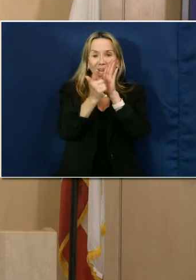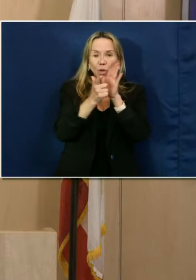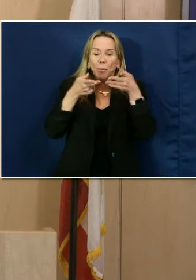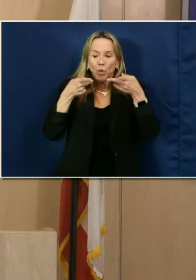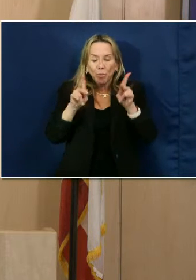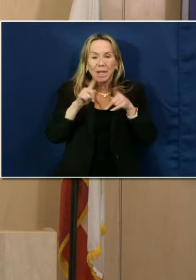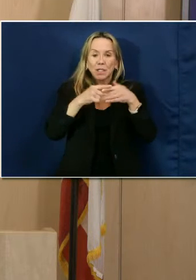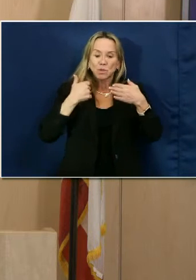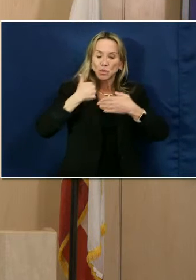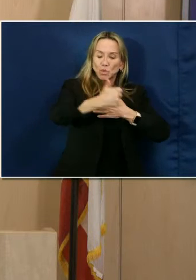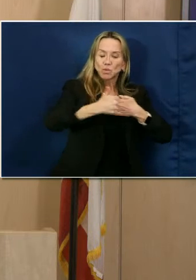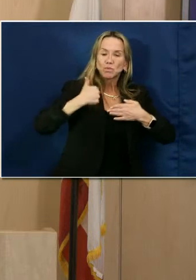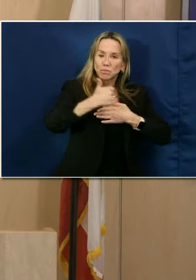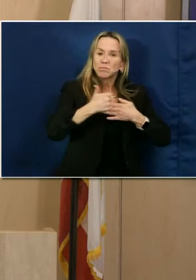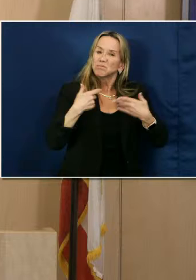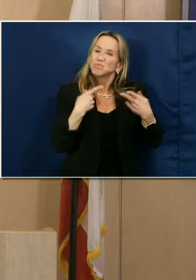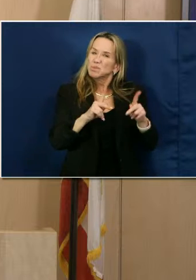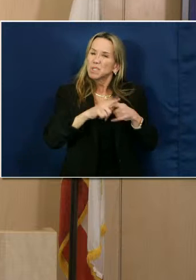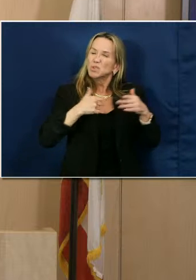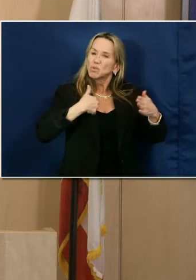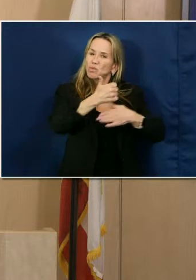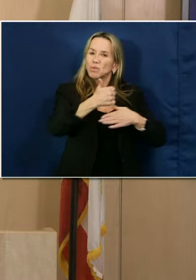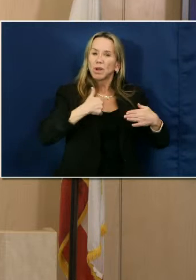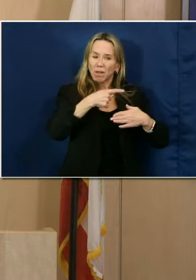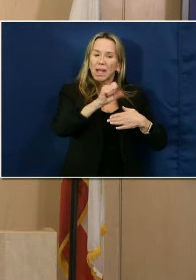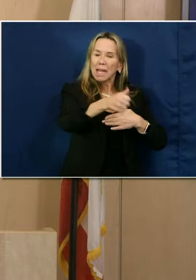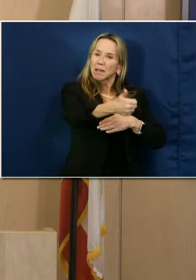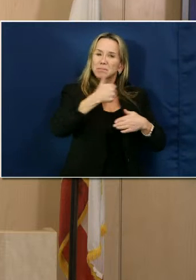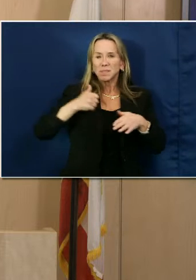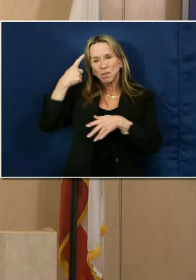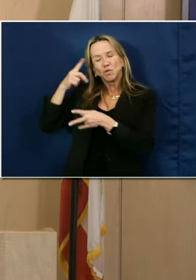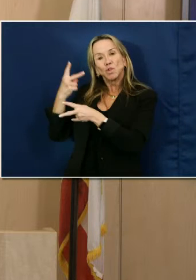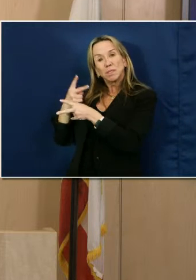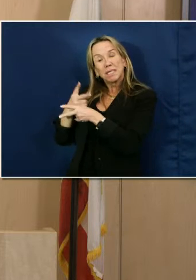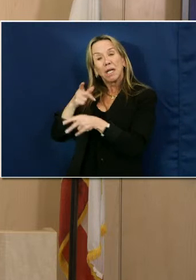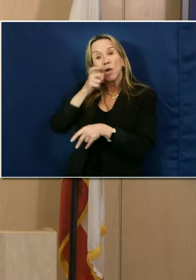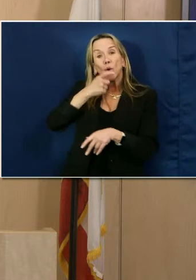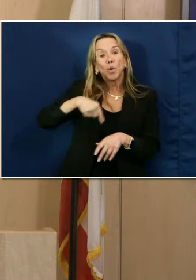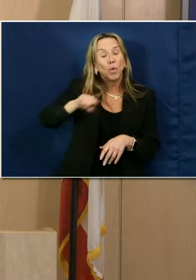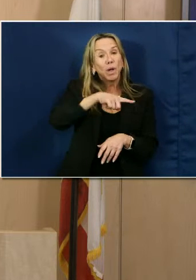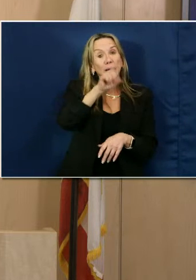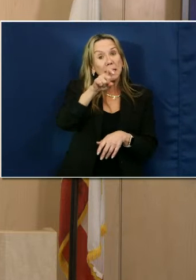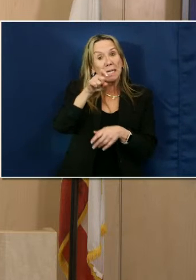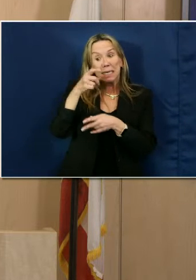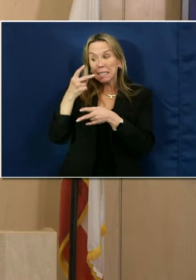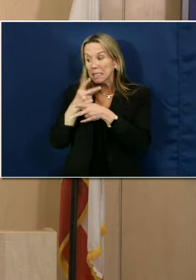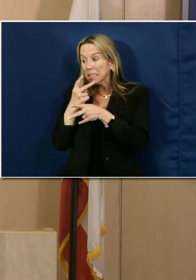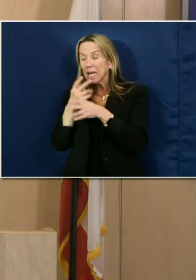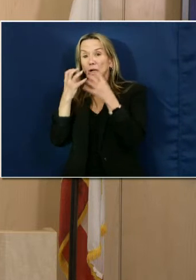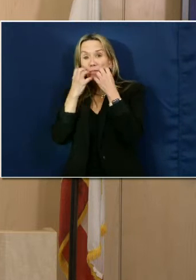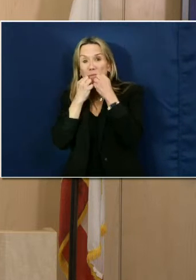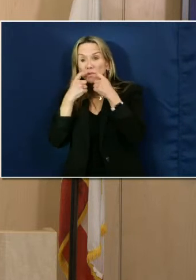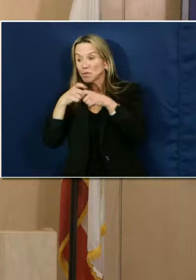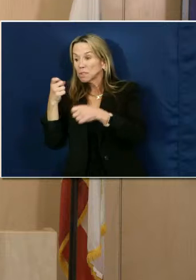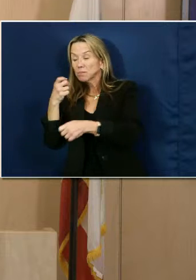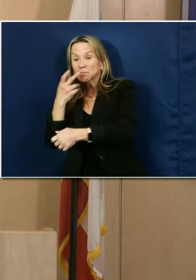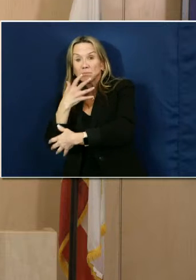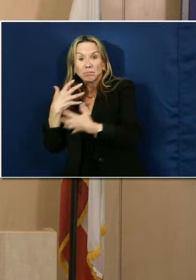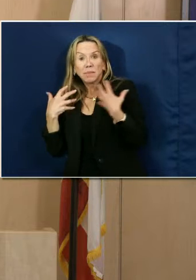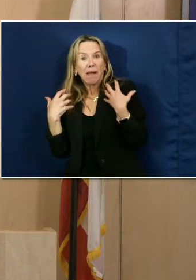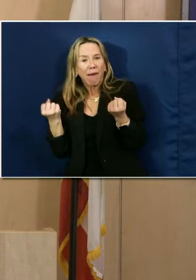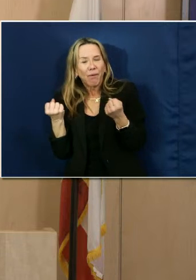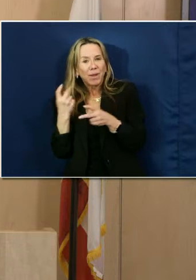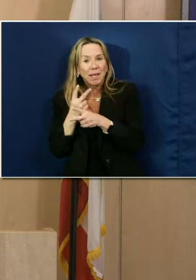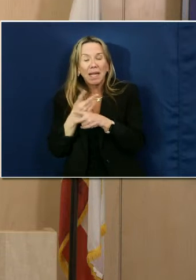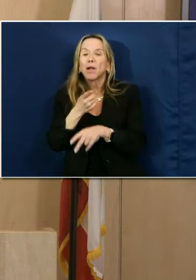border can cross for care. Those who seek care are 95% U.S.